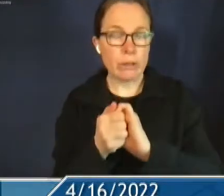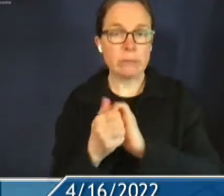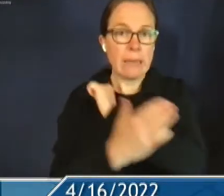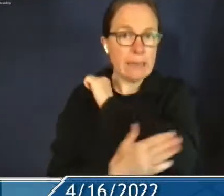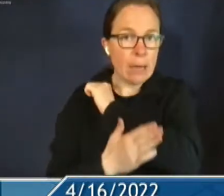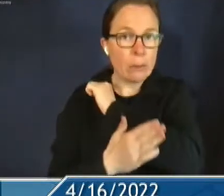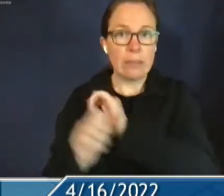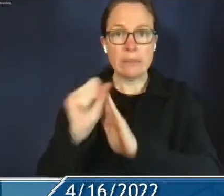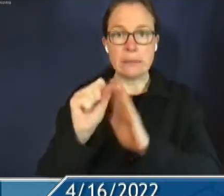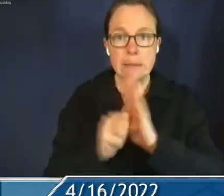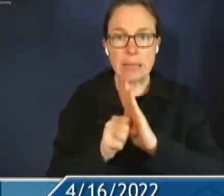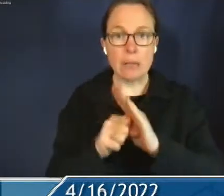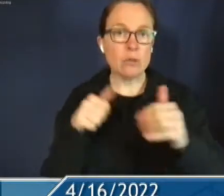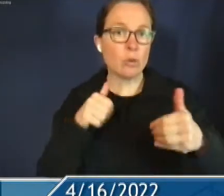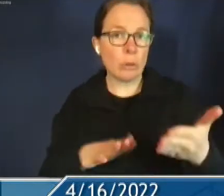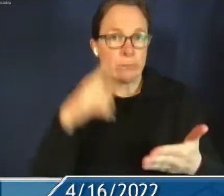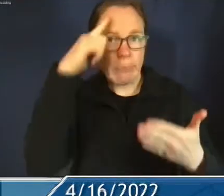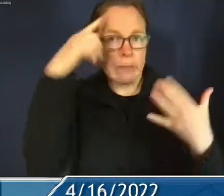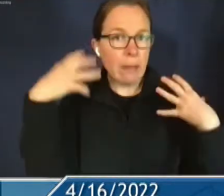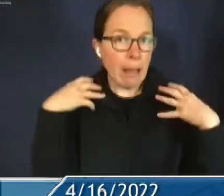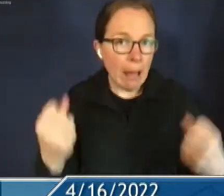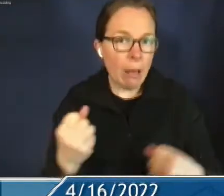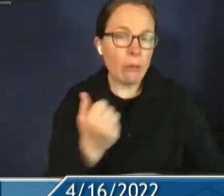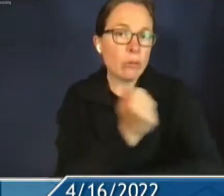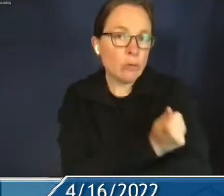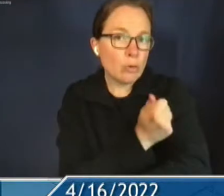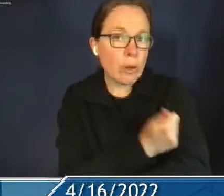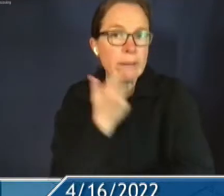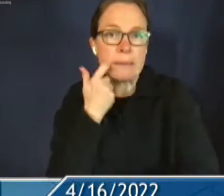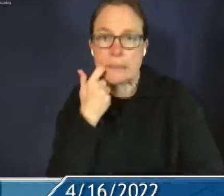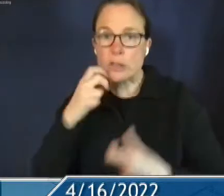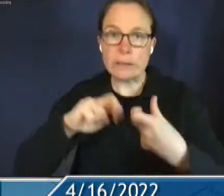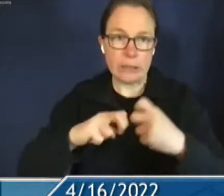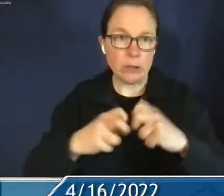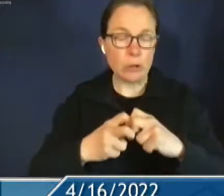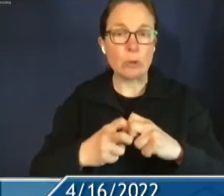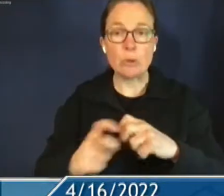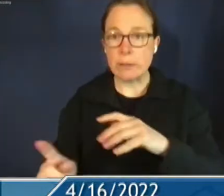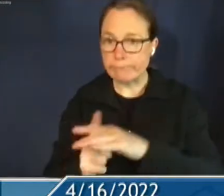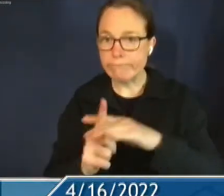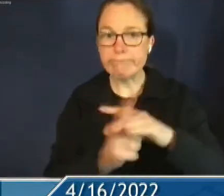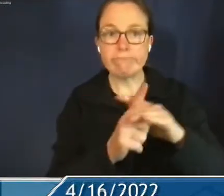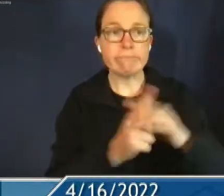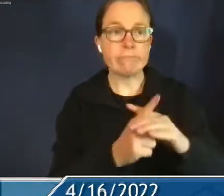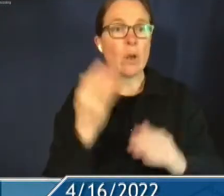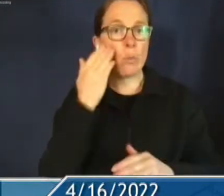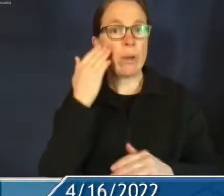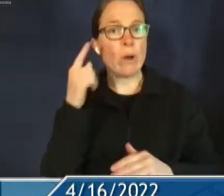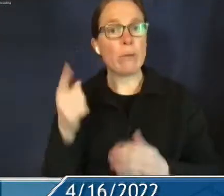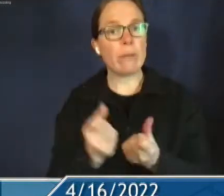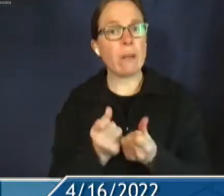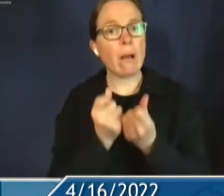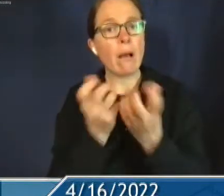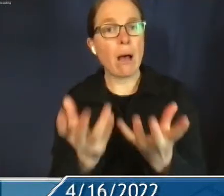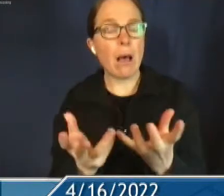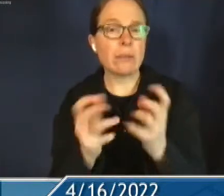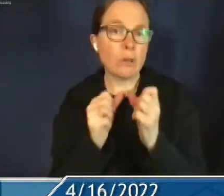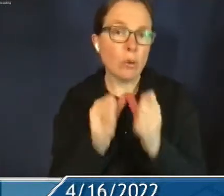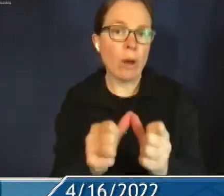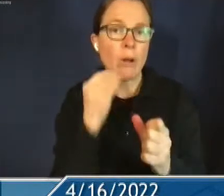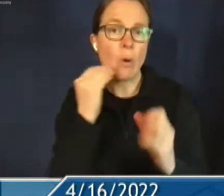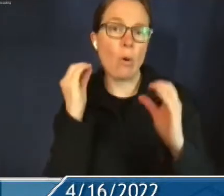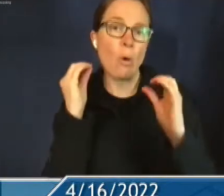the mental health and substance abuse issues that we know are contributing and making more serious the chronic homeless situation